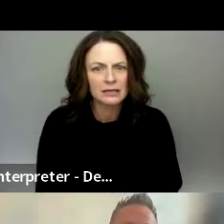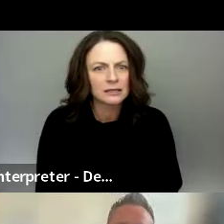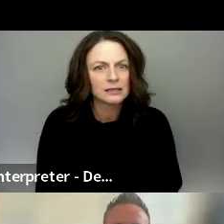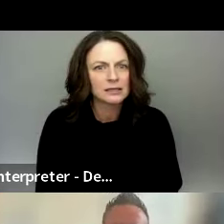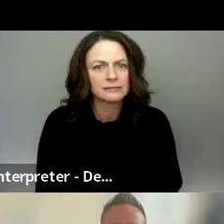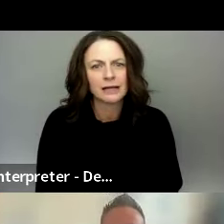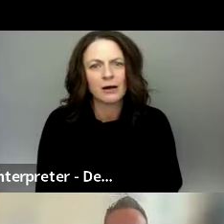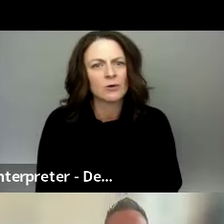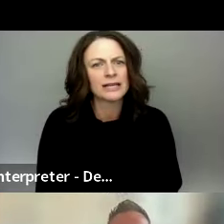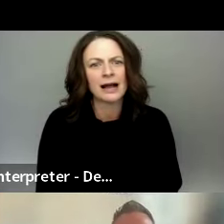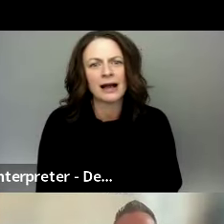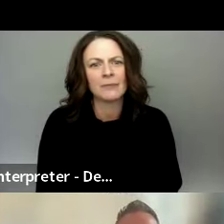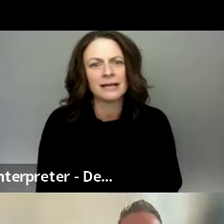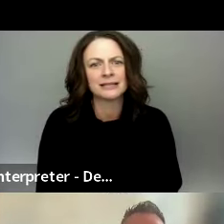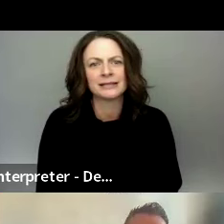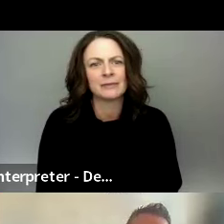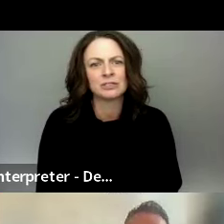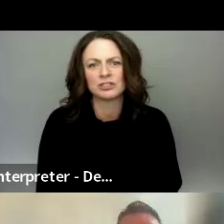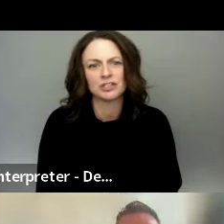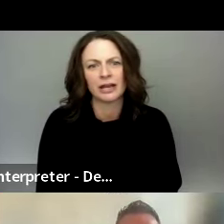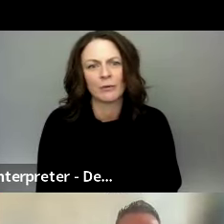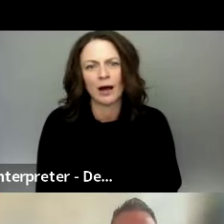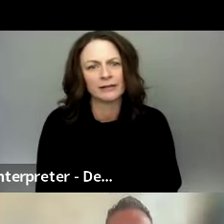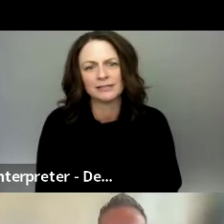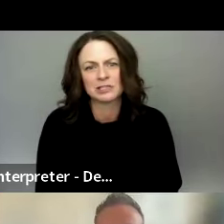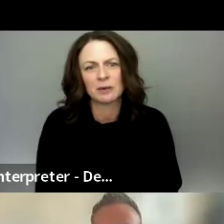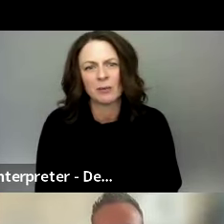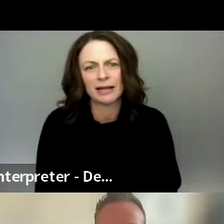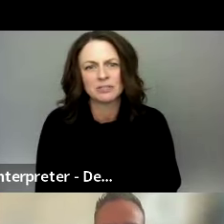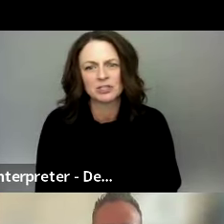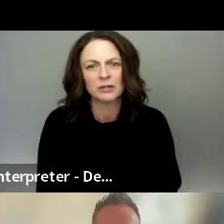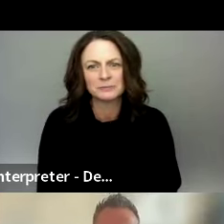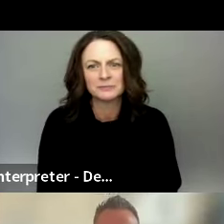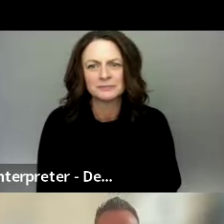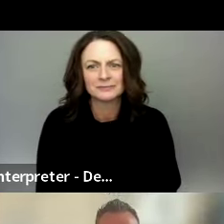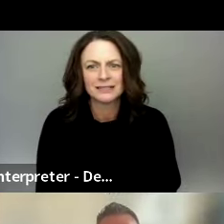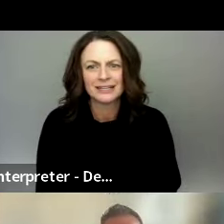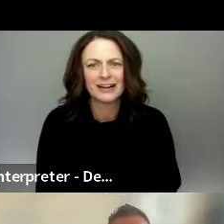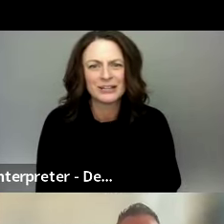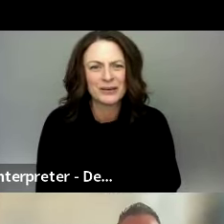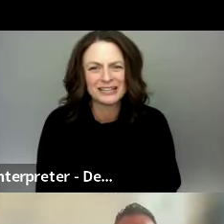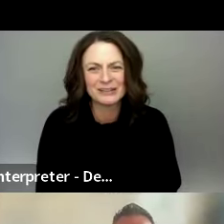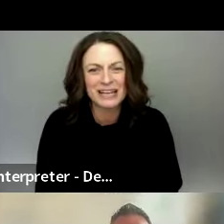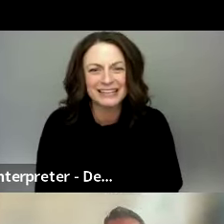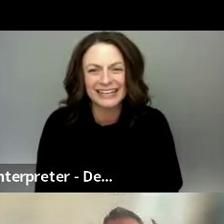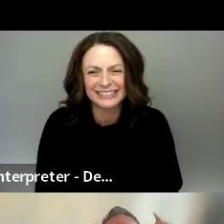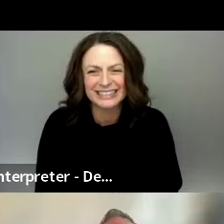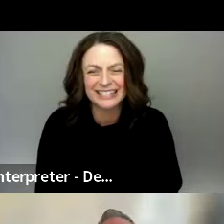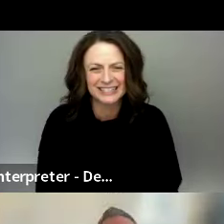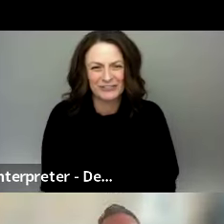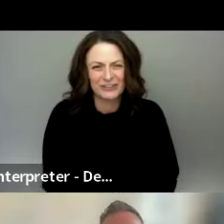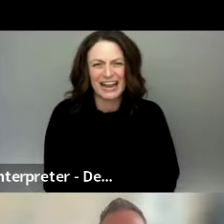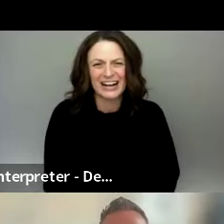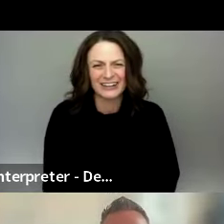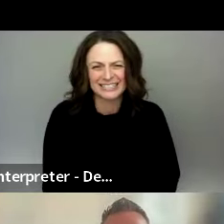Jay. Oh yeah. My sign name is just J-A-Y. I just spell my name. It's short. We could make it like